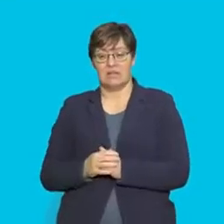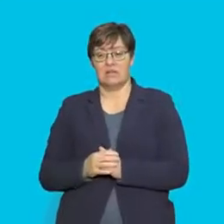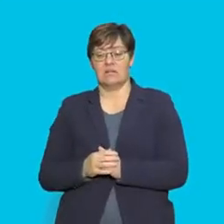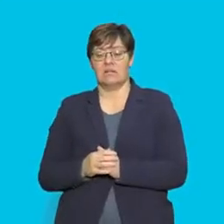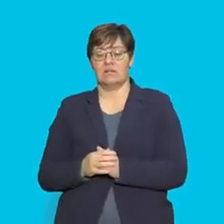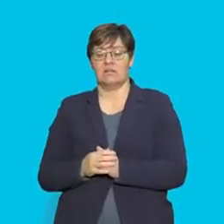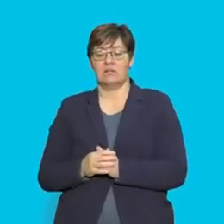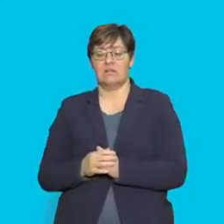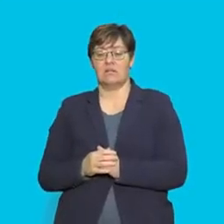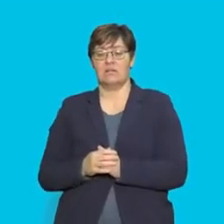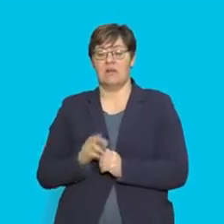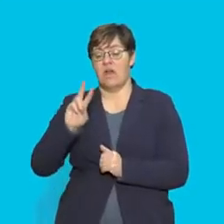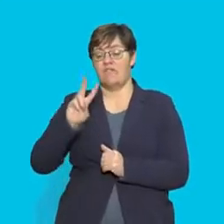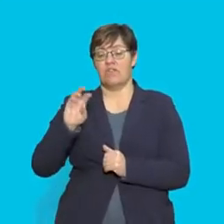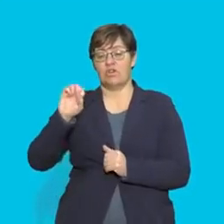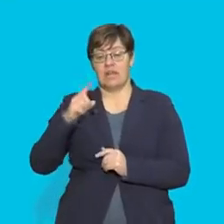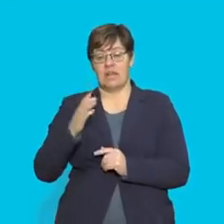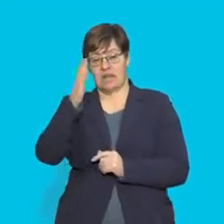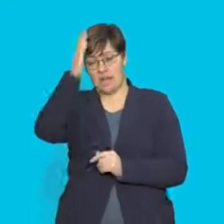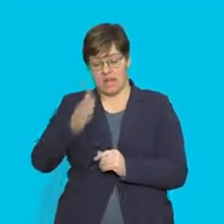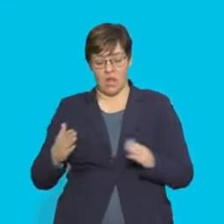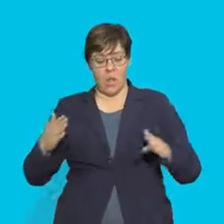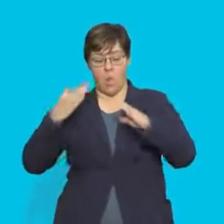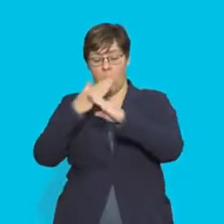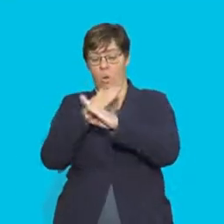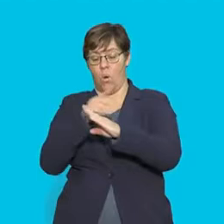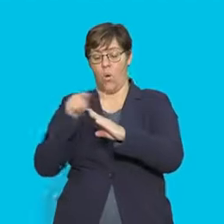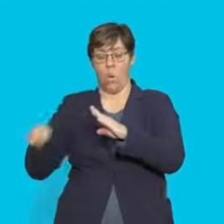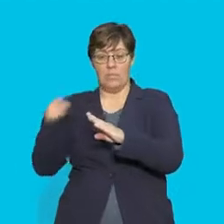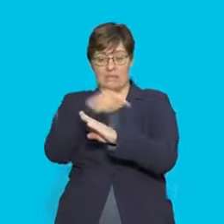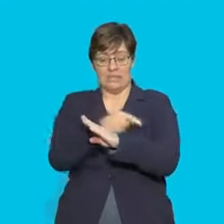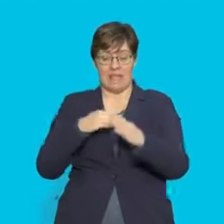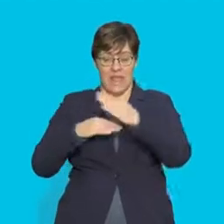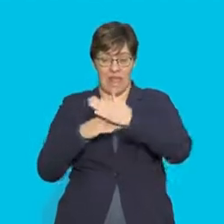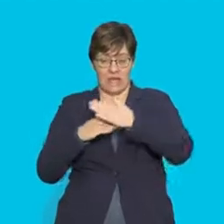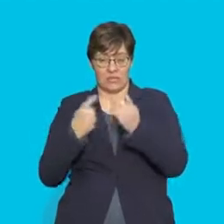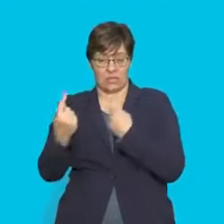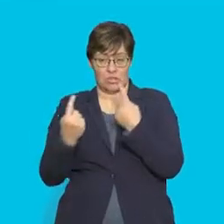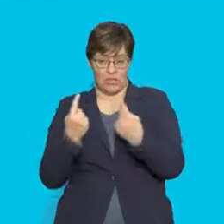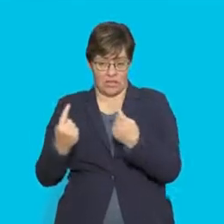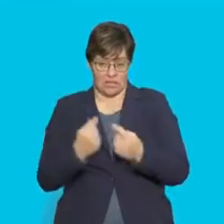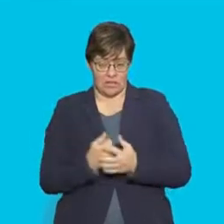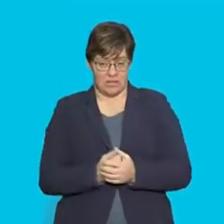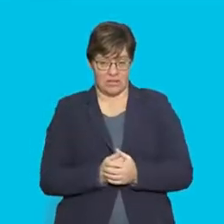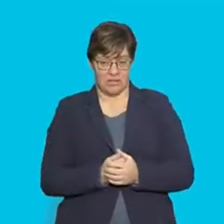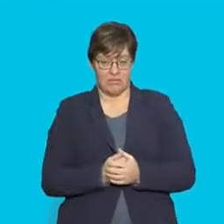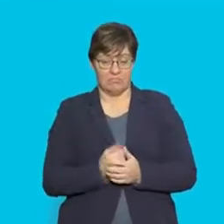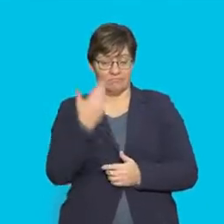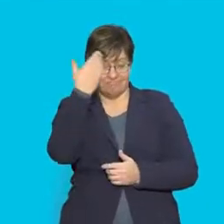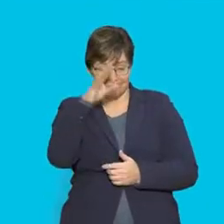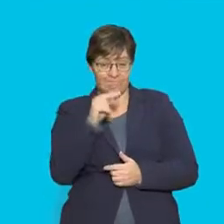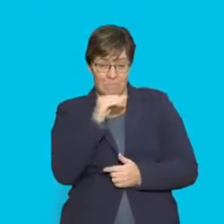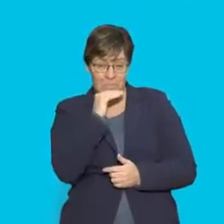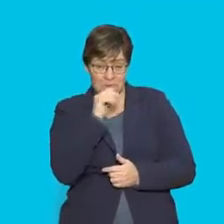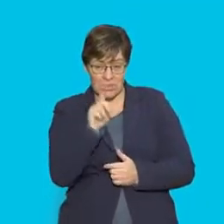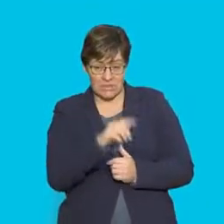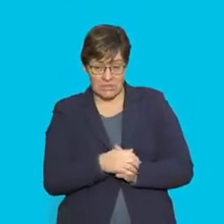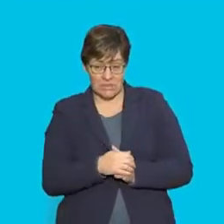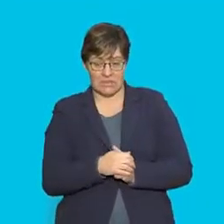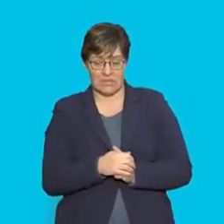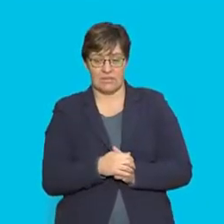this will be because they are vertically opposite angles to one another. Now, do you understand what this